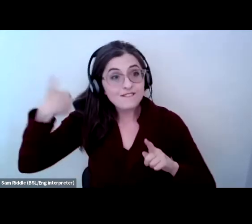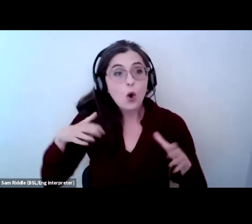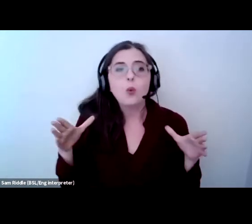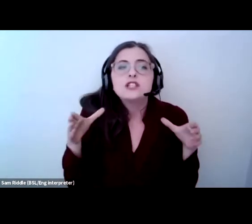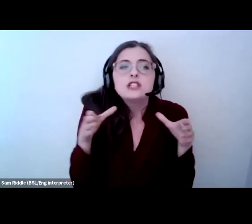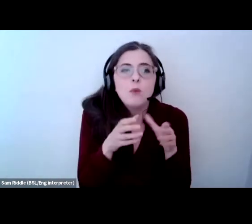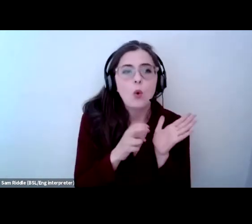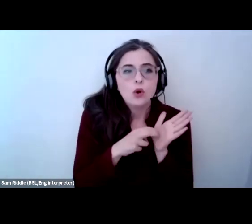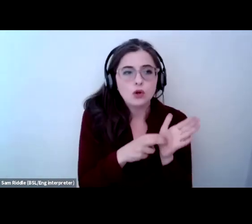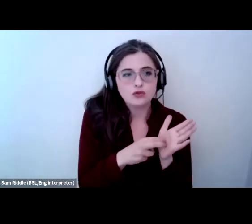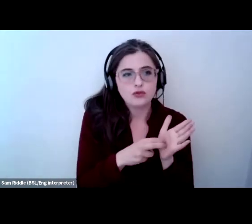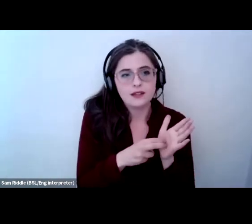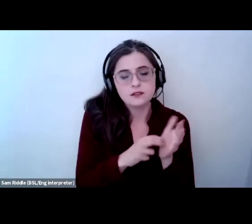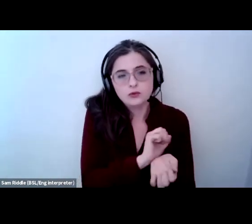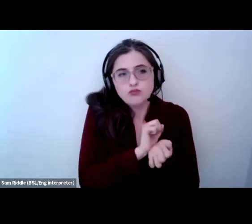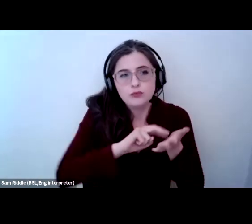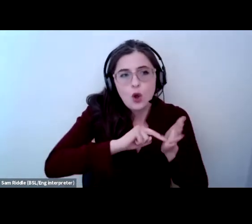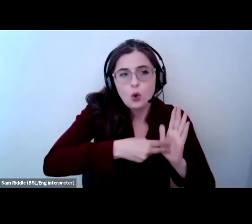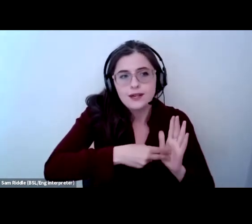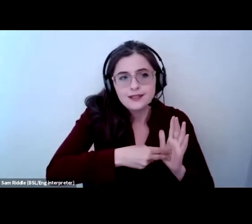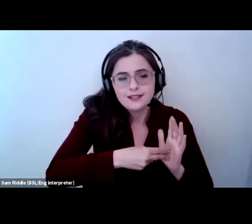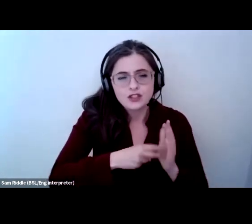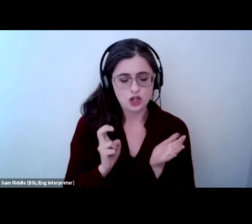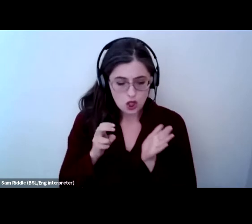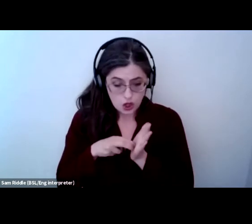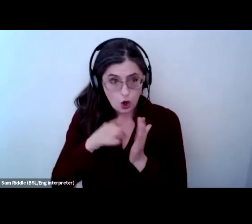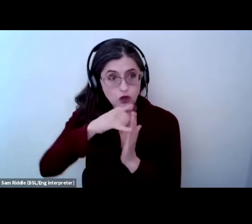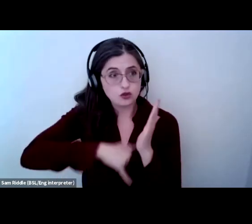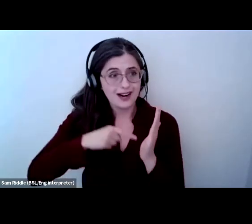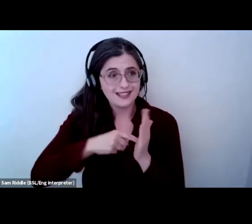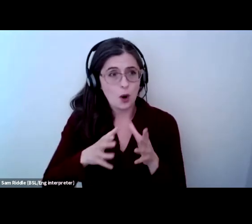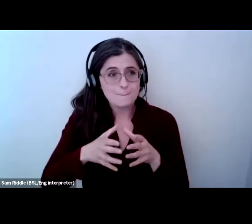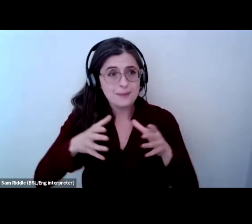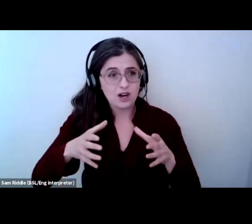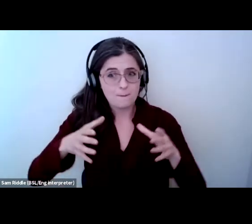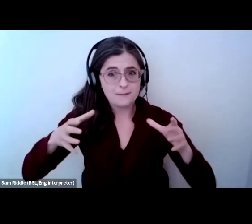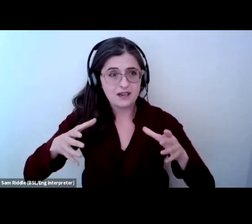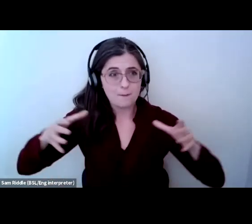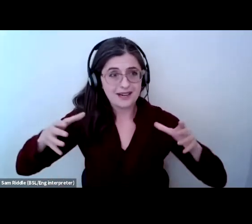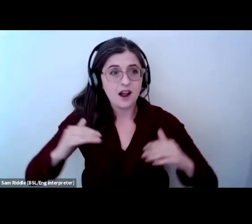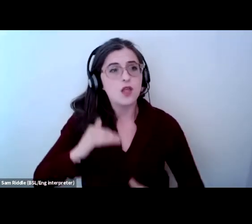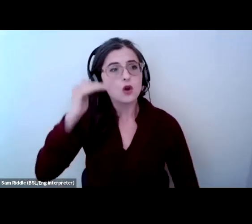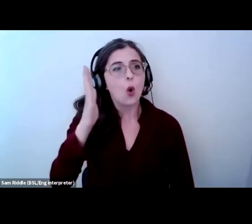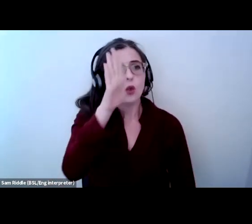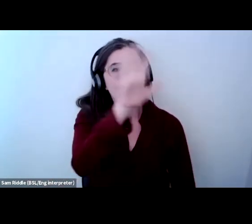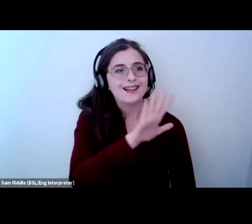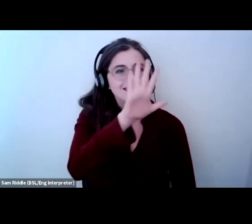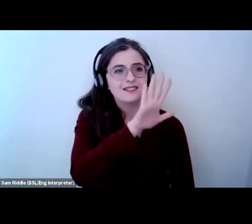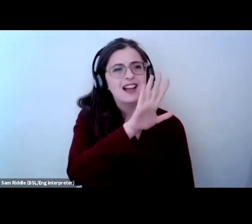organisations, the contracts themselves got larger and larger. And in the Northwest, there was something called the Northwest